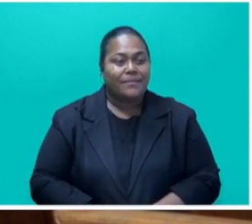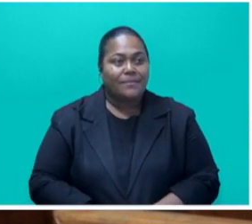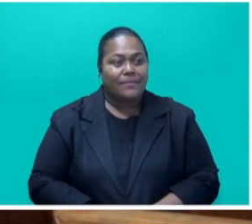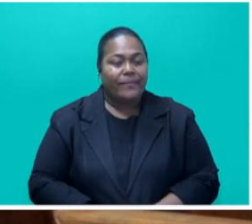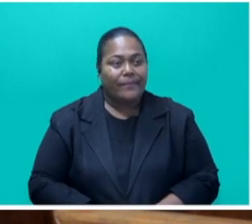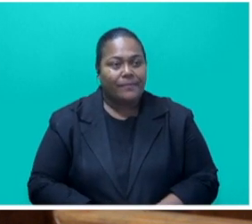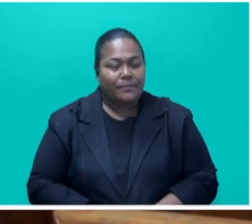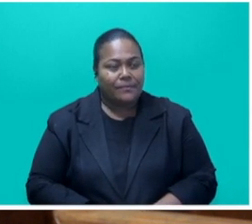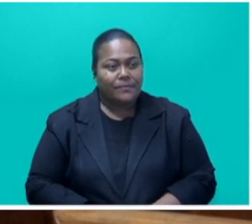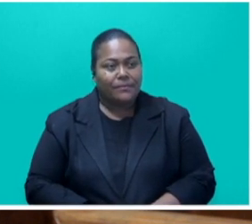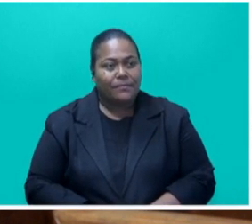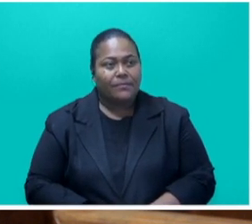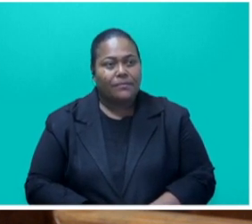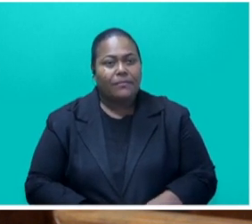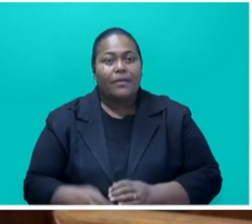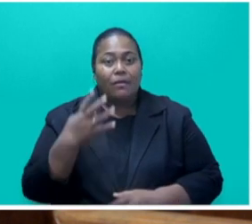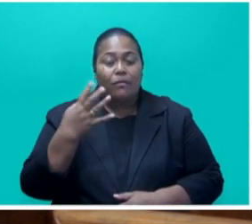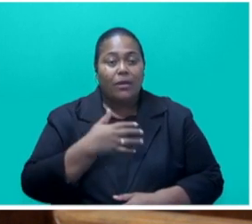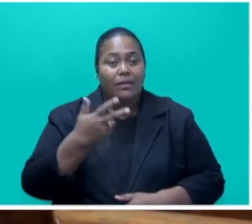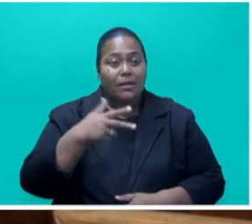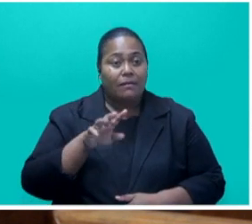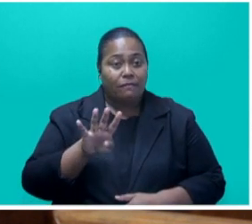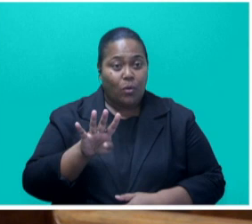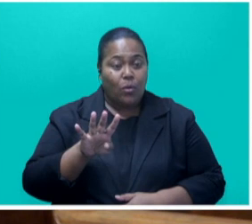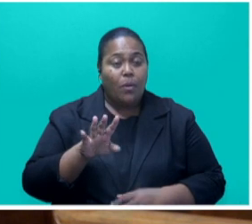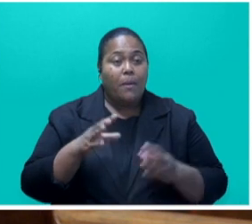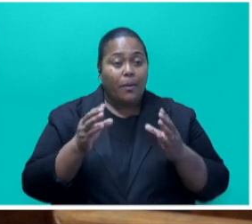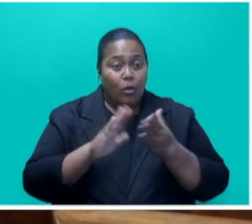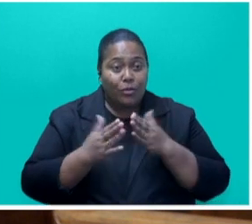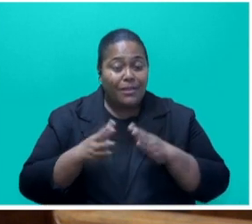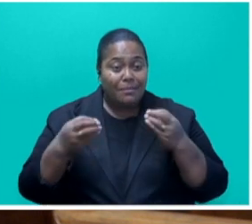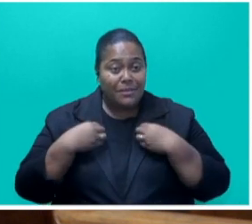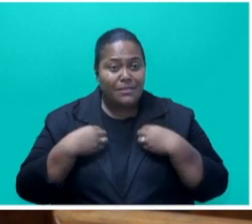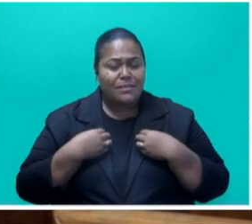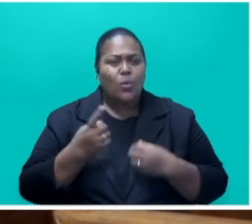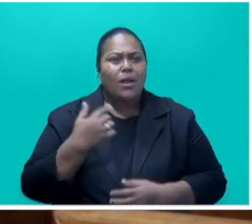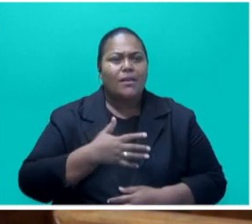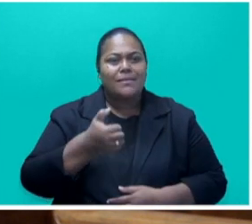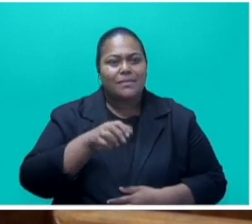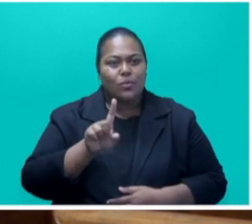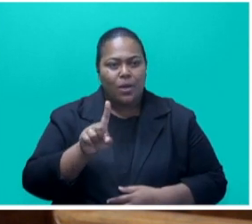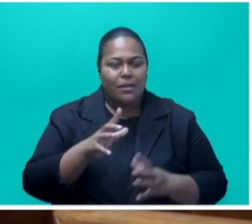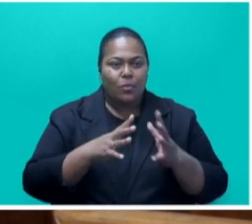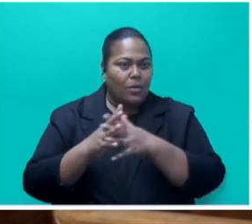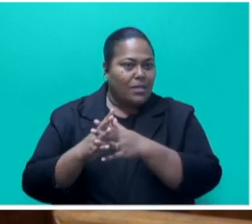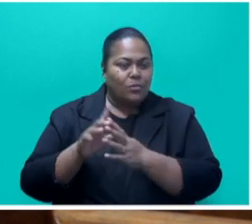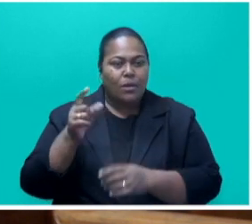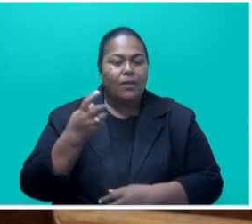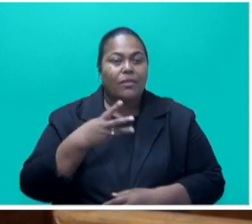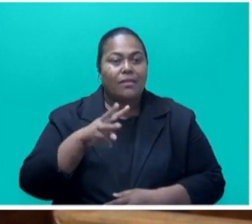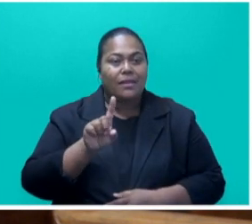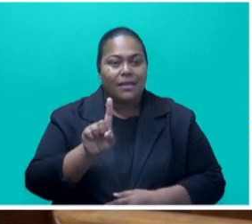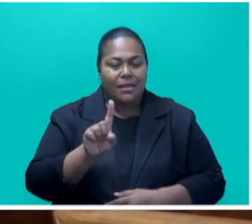Out of the 484 cooperatives, 161 in the Western Division, 138 in the Central Division,